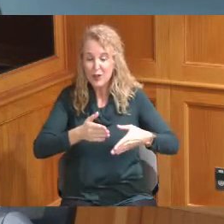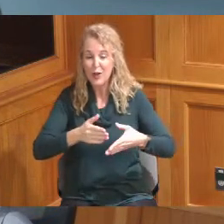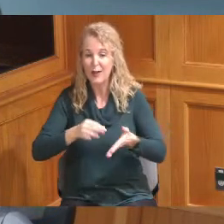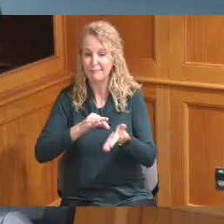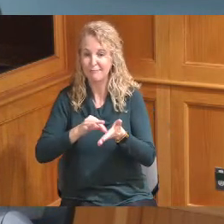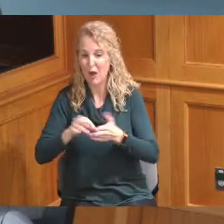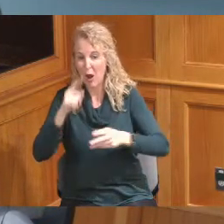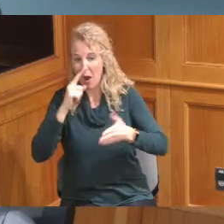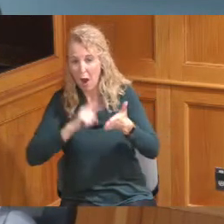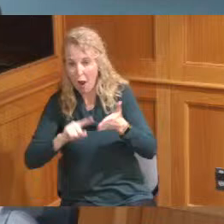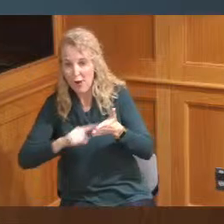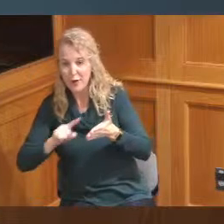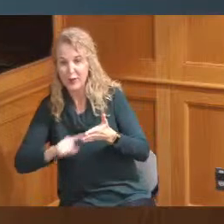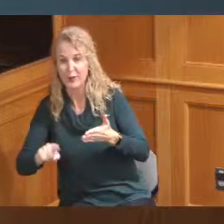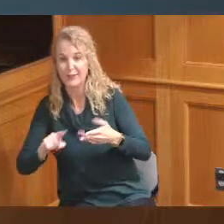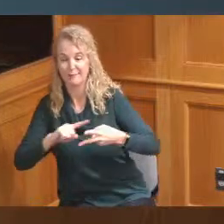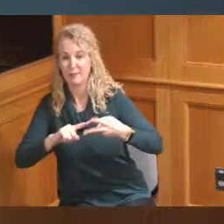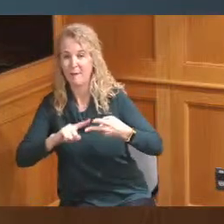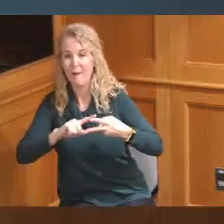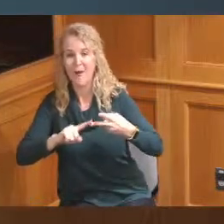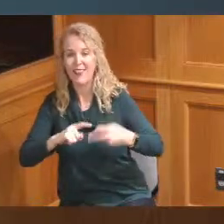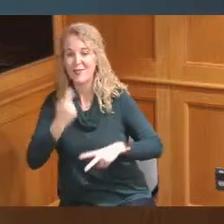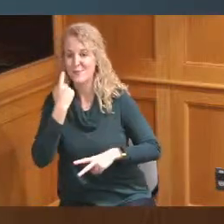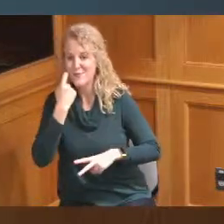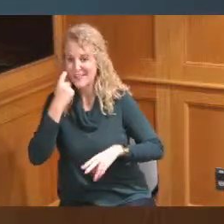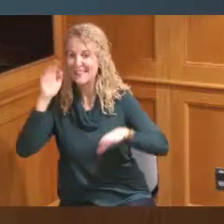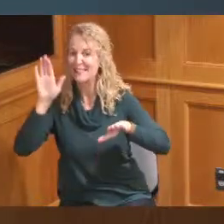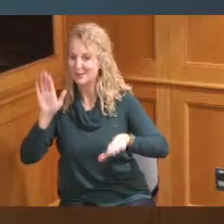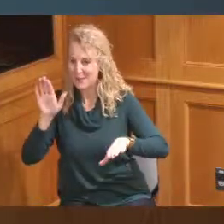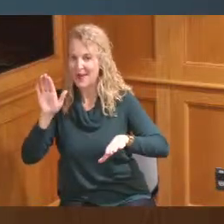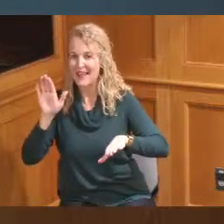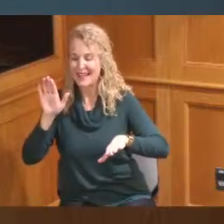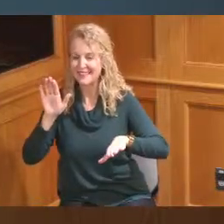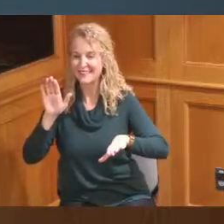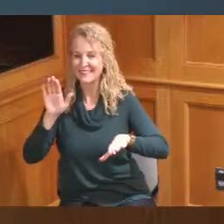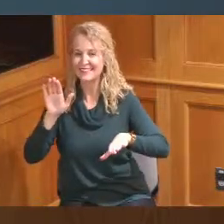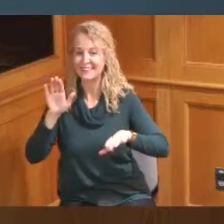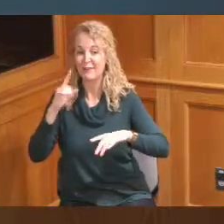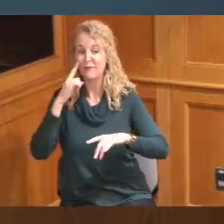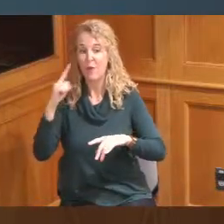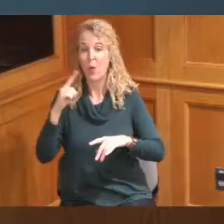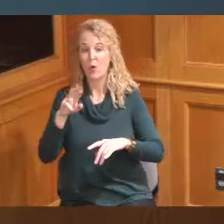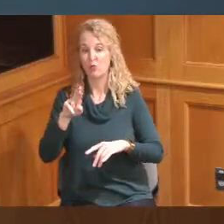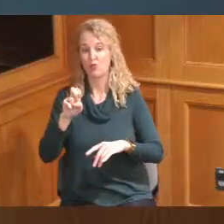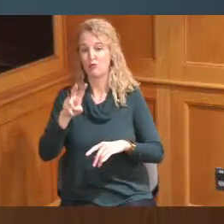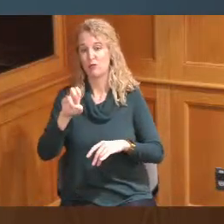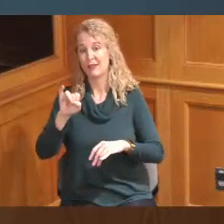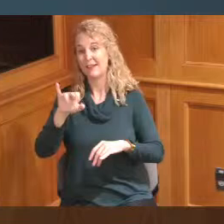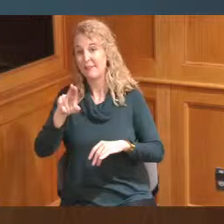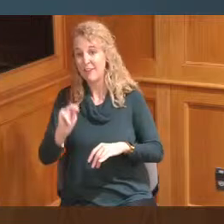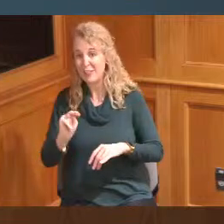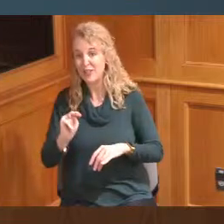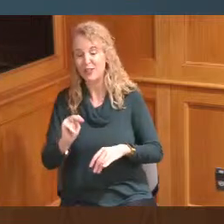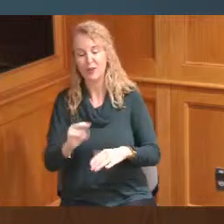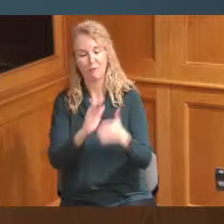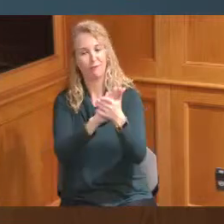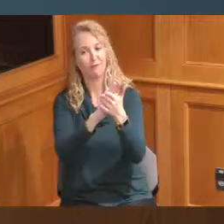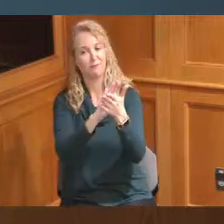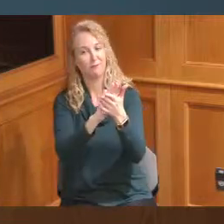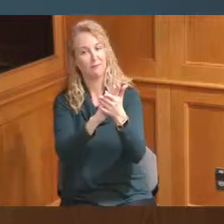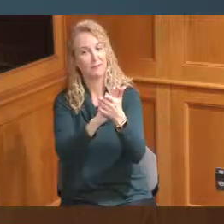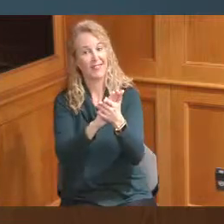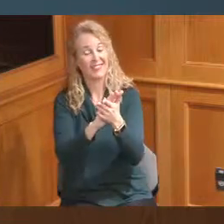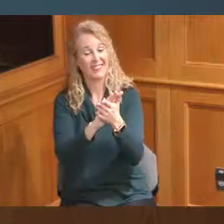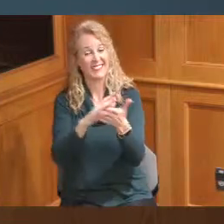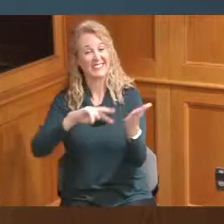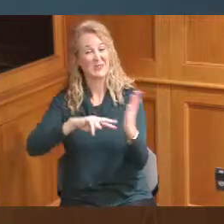auditor, Bridget Kelly. They had the swearing in of the revision, and I want to just give them a shout out because they're going to